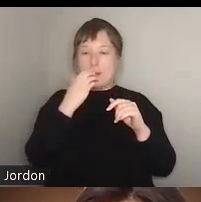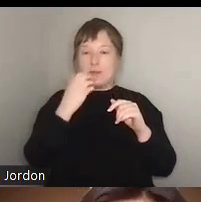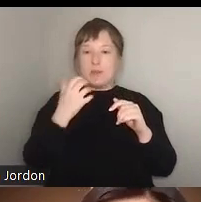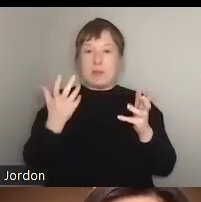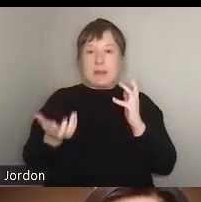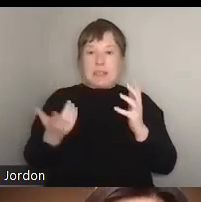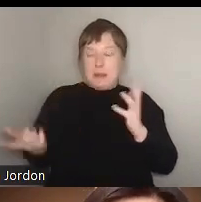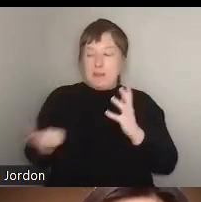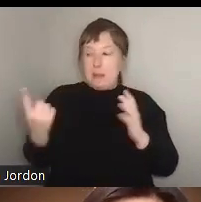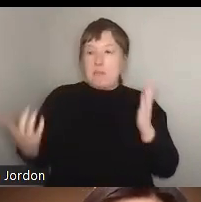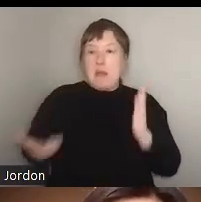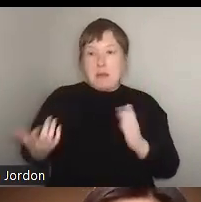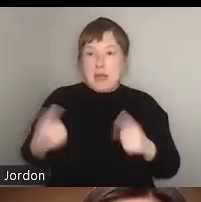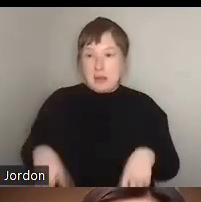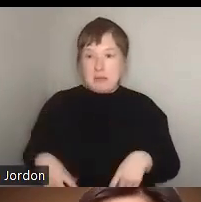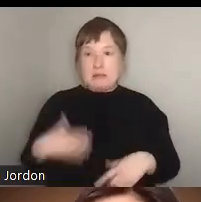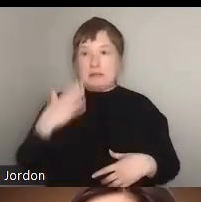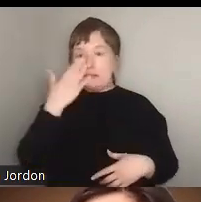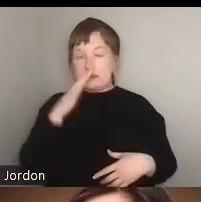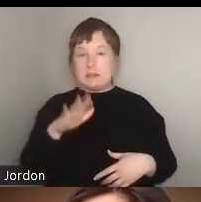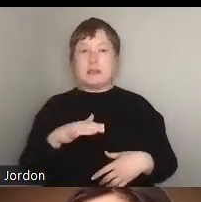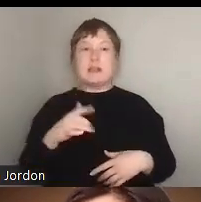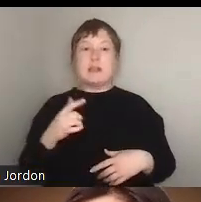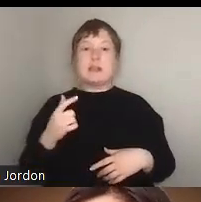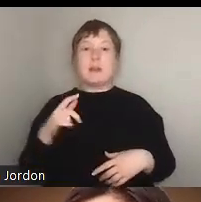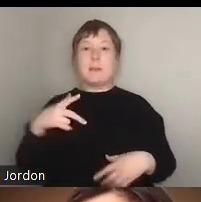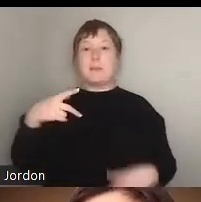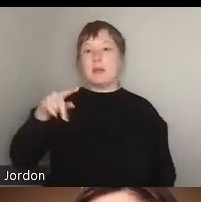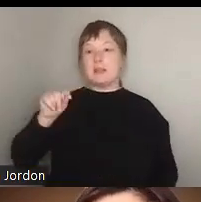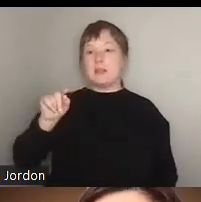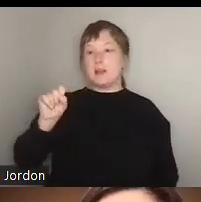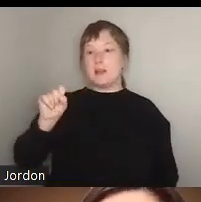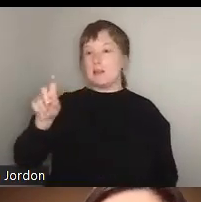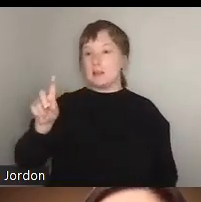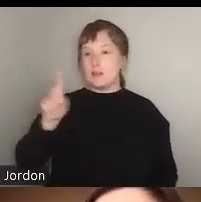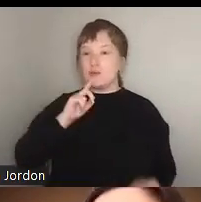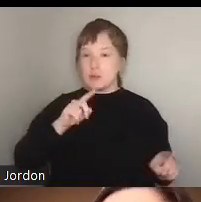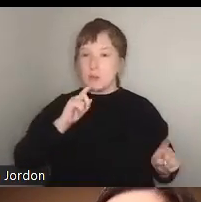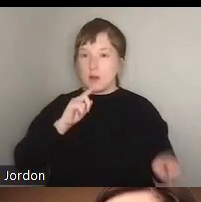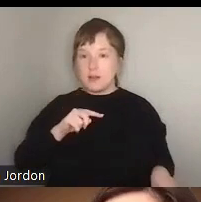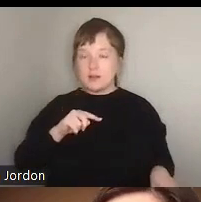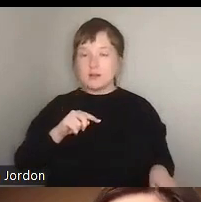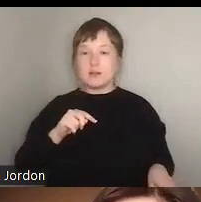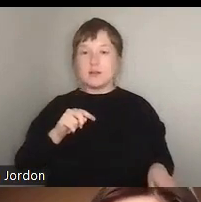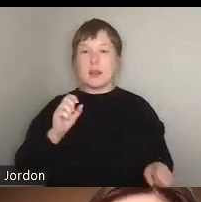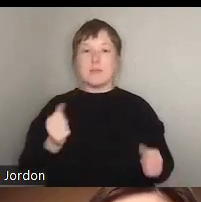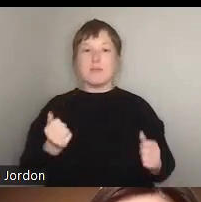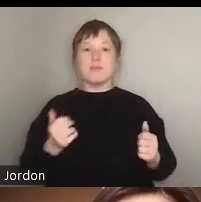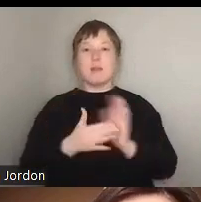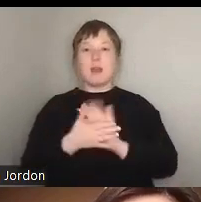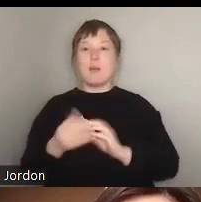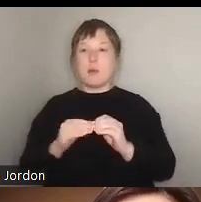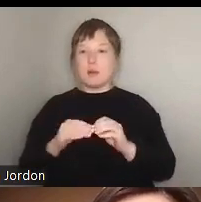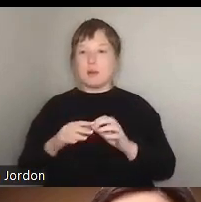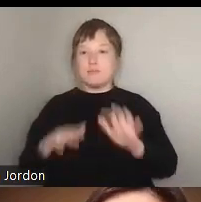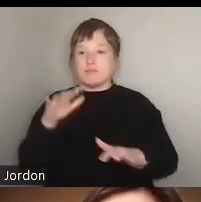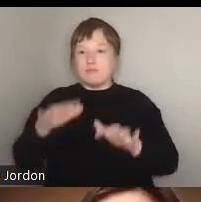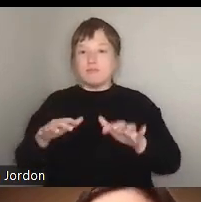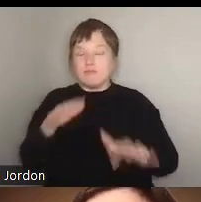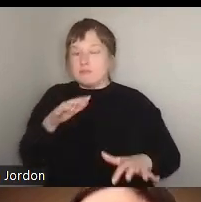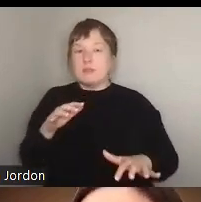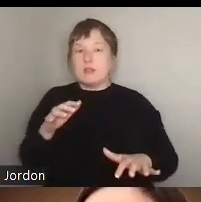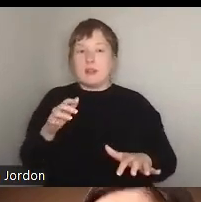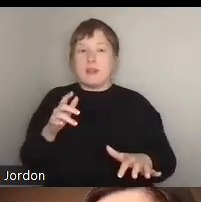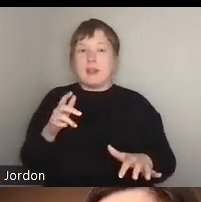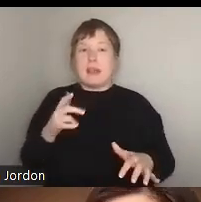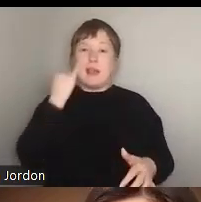happen. It's sort of that PTSD response where you can become a lot more jumpy. And even if things in the relationship have